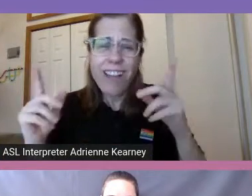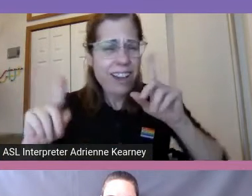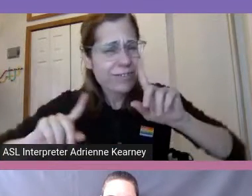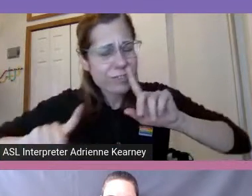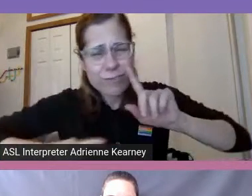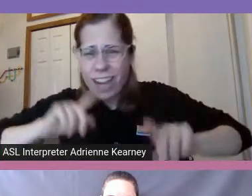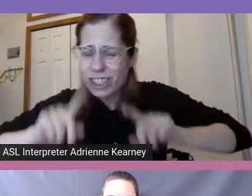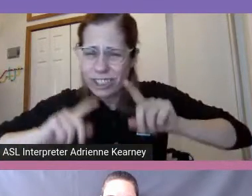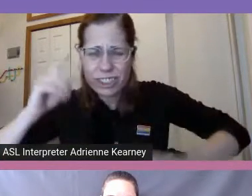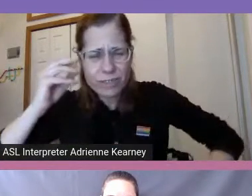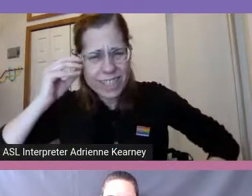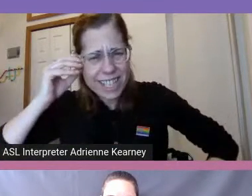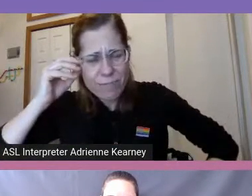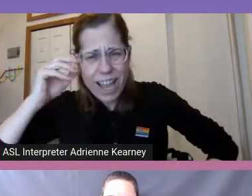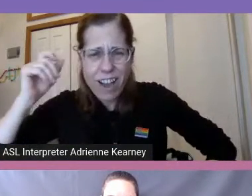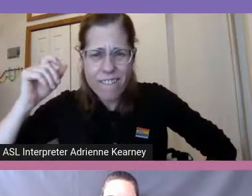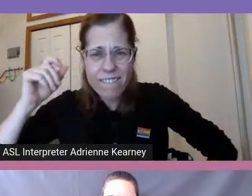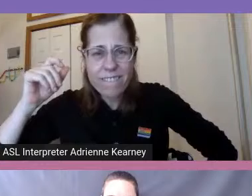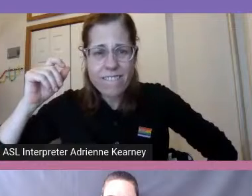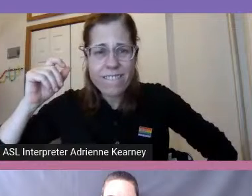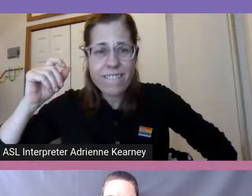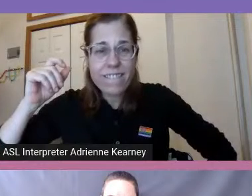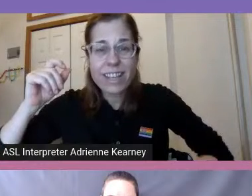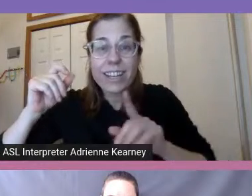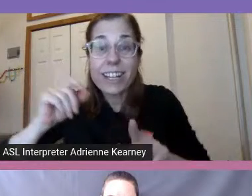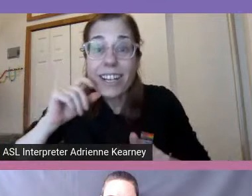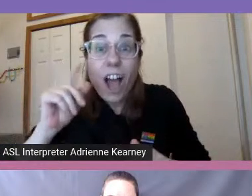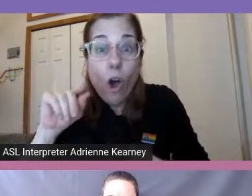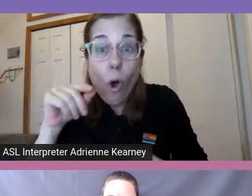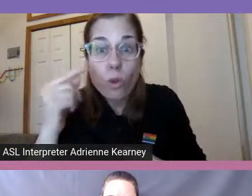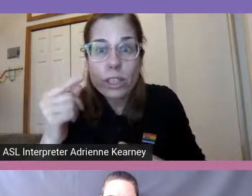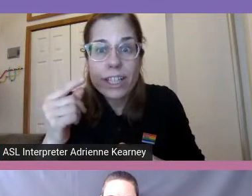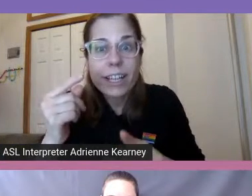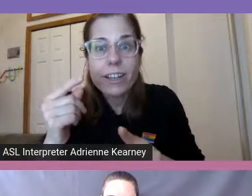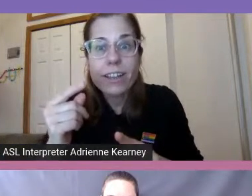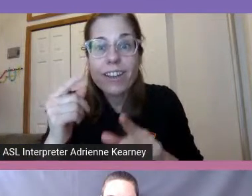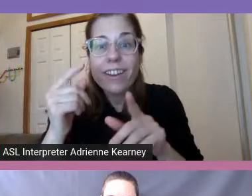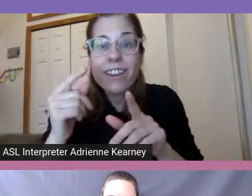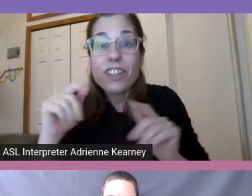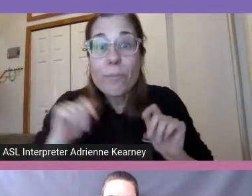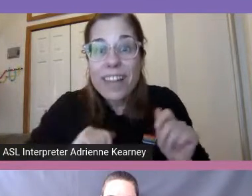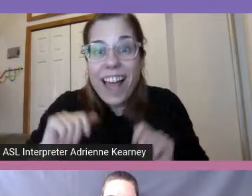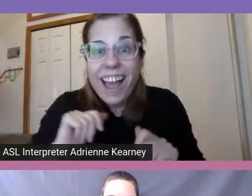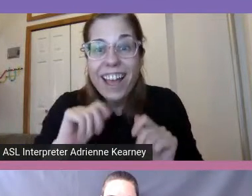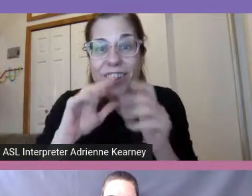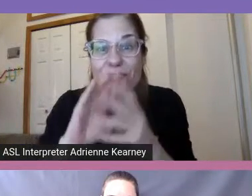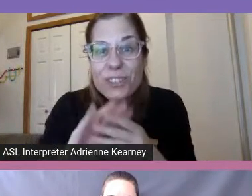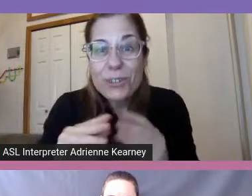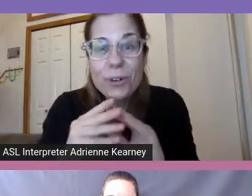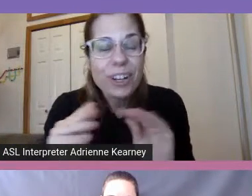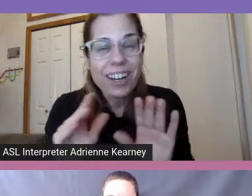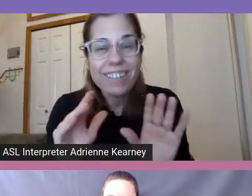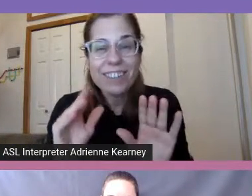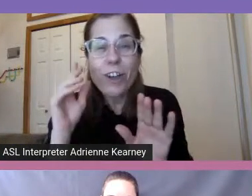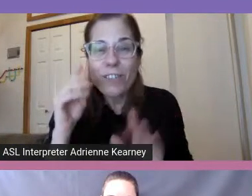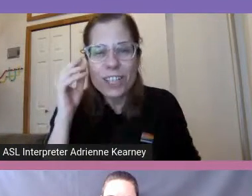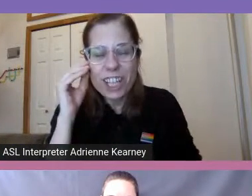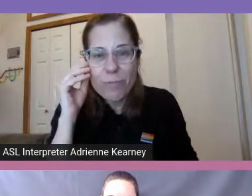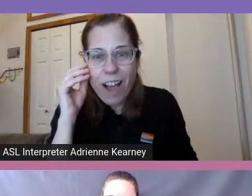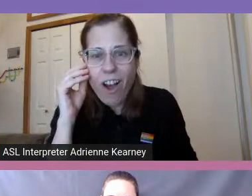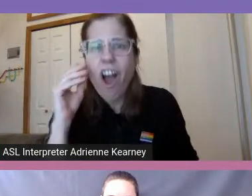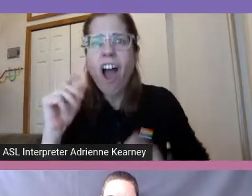come about no longer the plot of the play, but rather this person's identity or the actor's identity who's playing the trans woman,